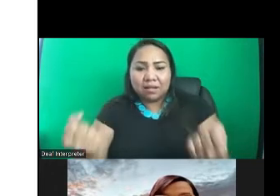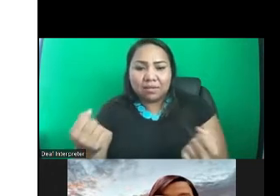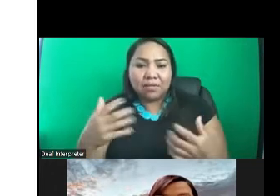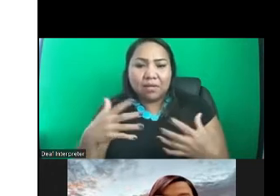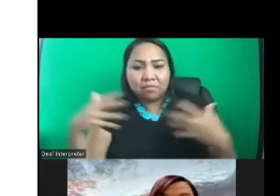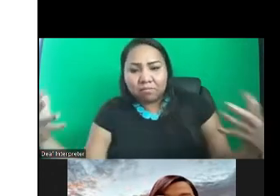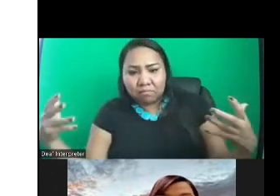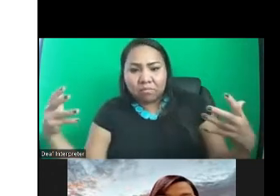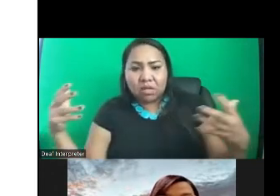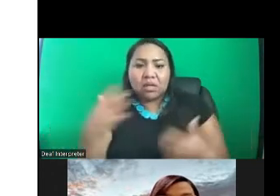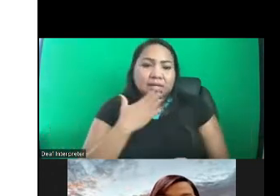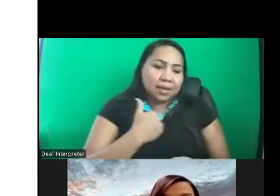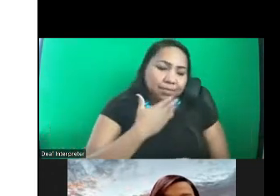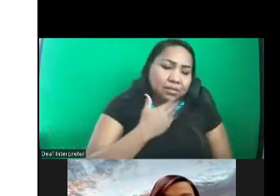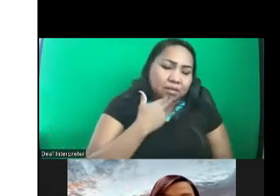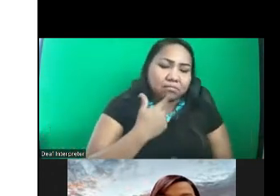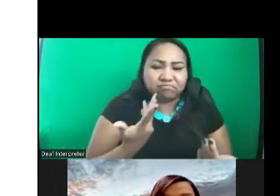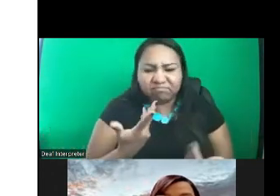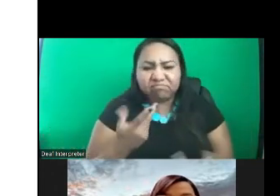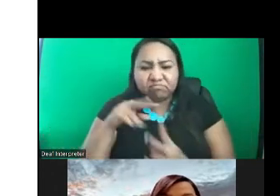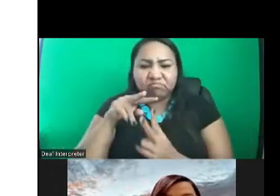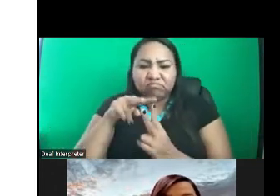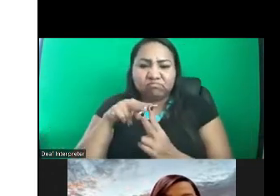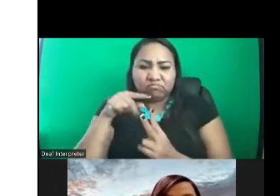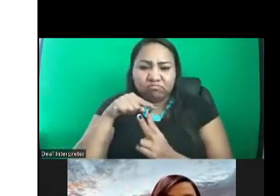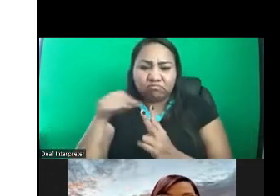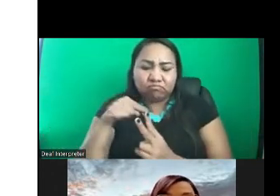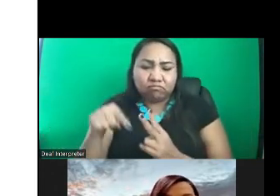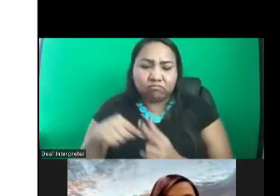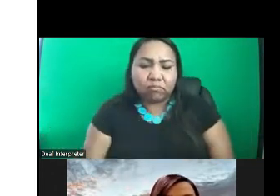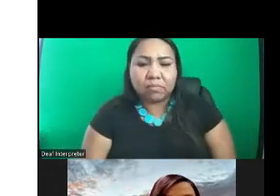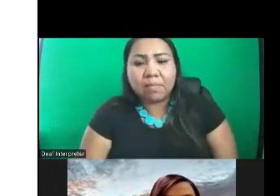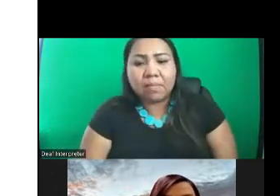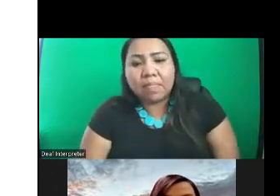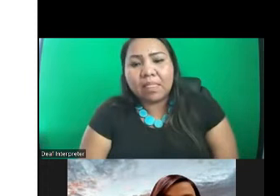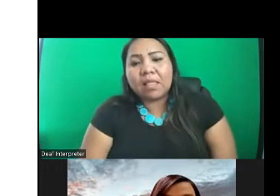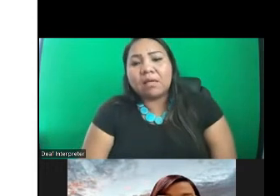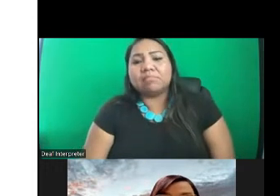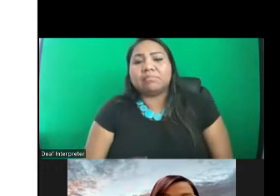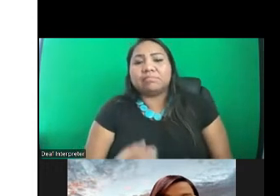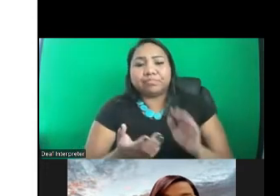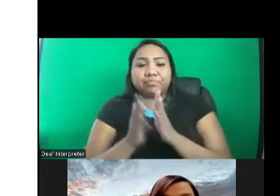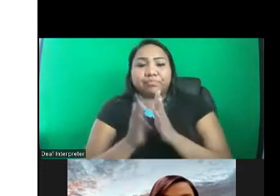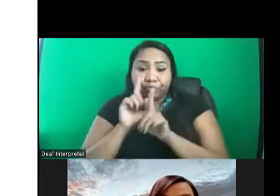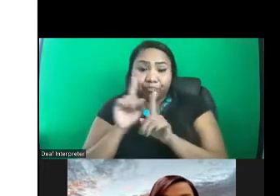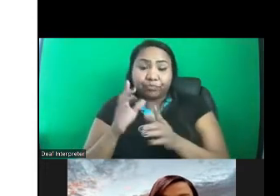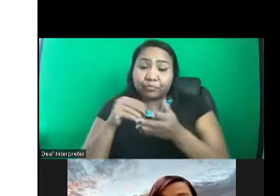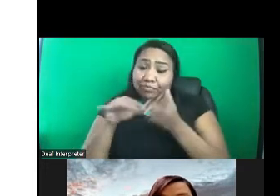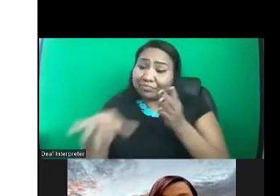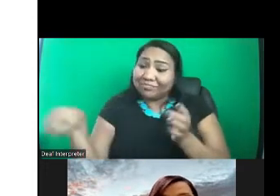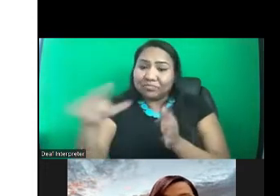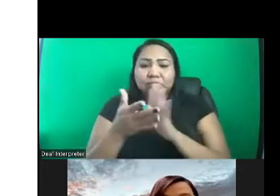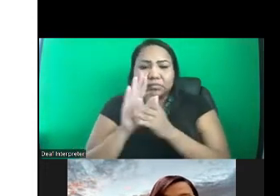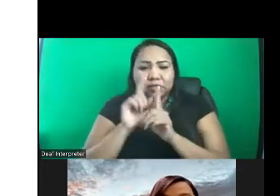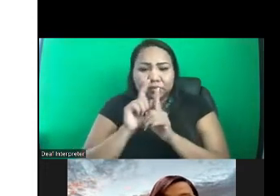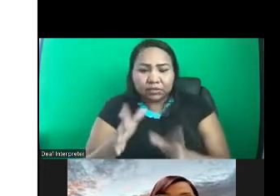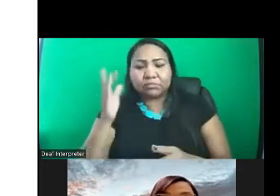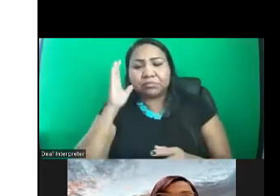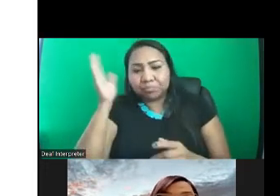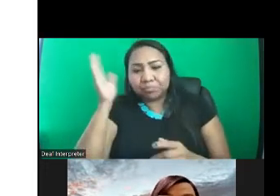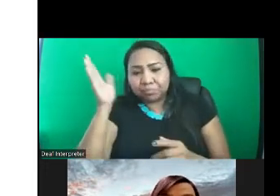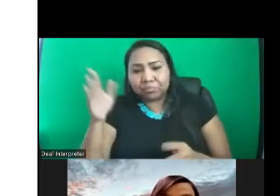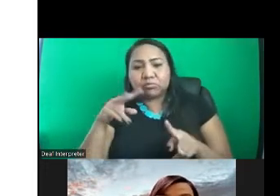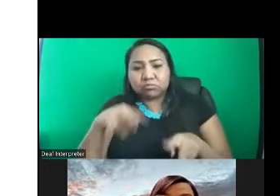and we volunteered during that time. The students became mentors, they were presenters, and they were looked at by the youth participants